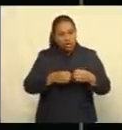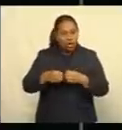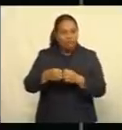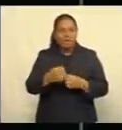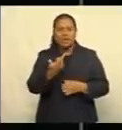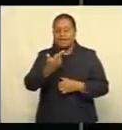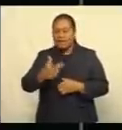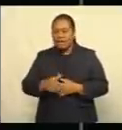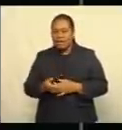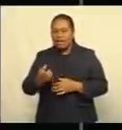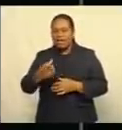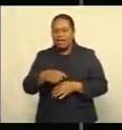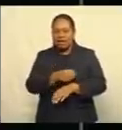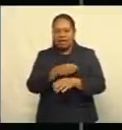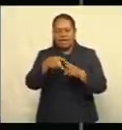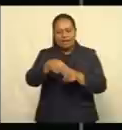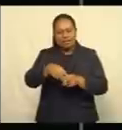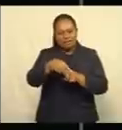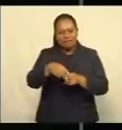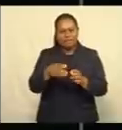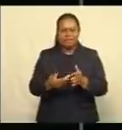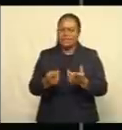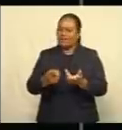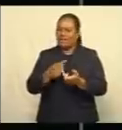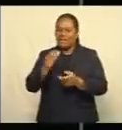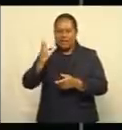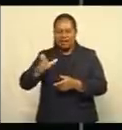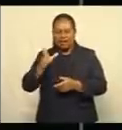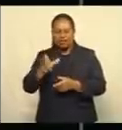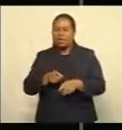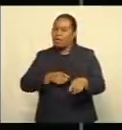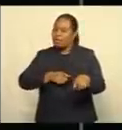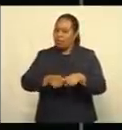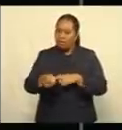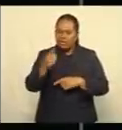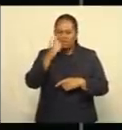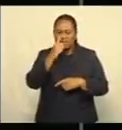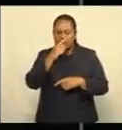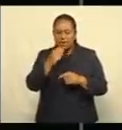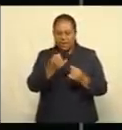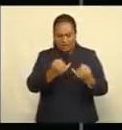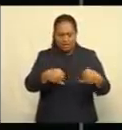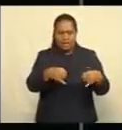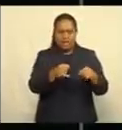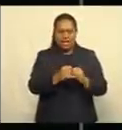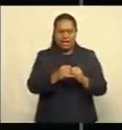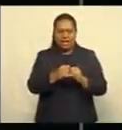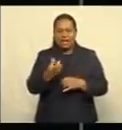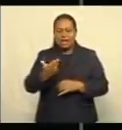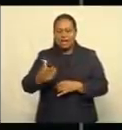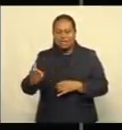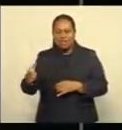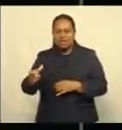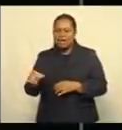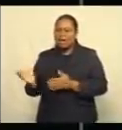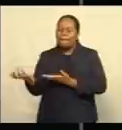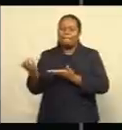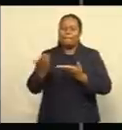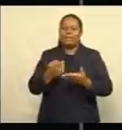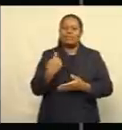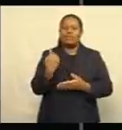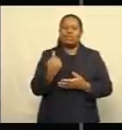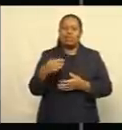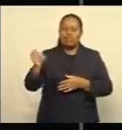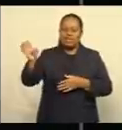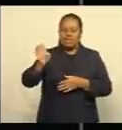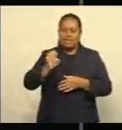Levuka Vakaviti village elder Ratuchope Singaruarua says majority of those on the island were brought by Europeans who first settled in